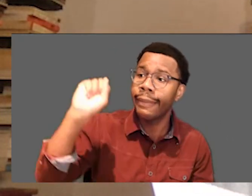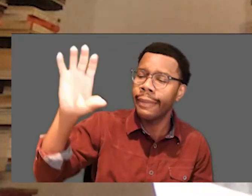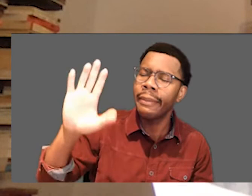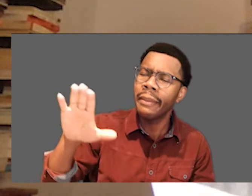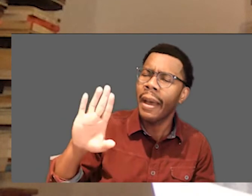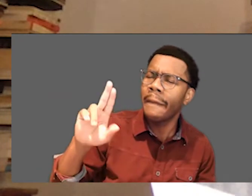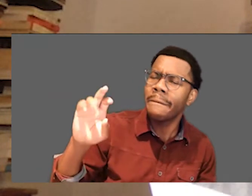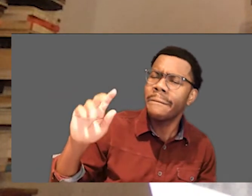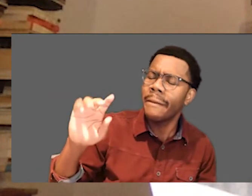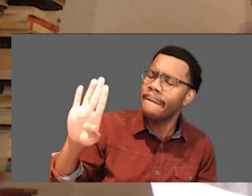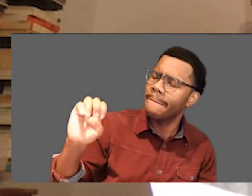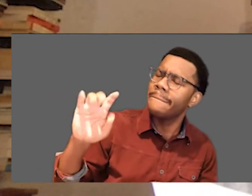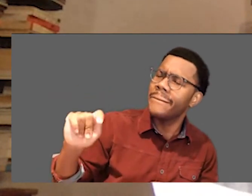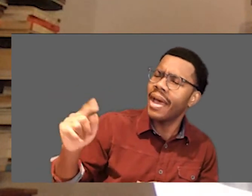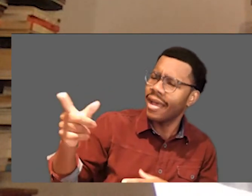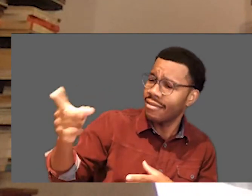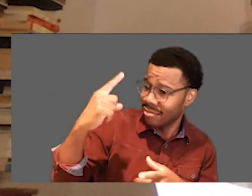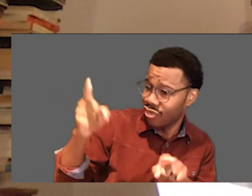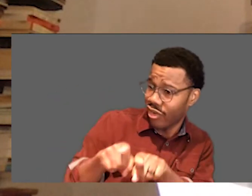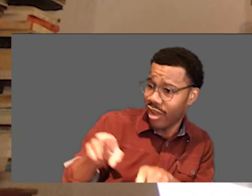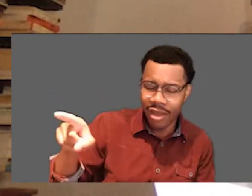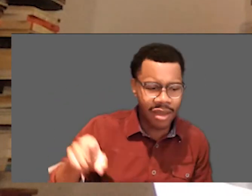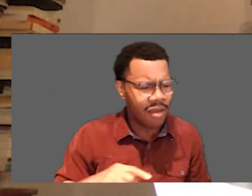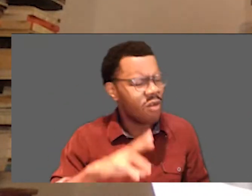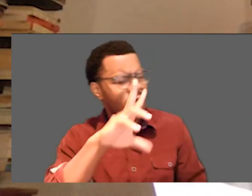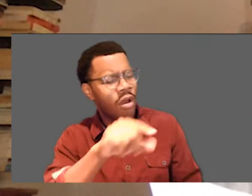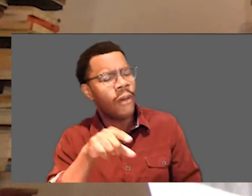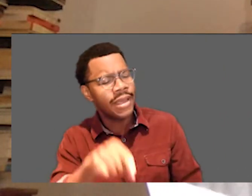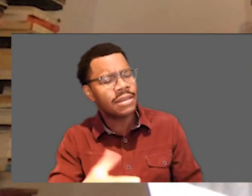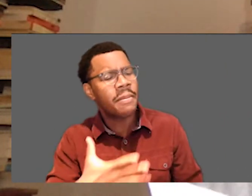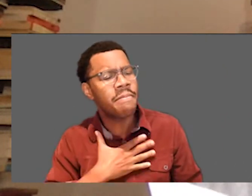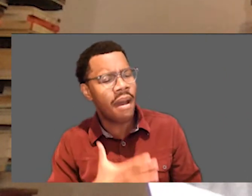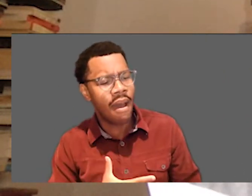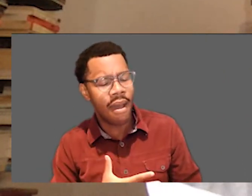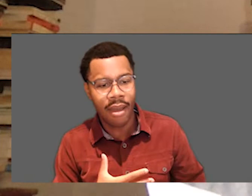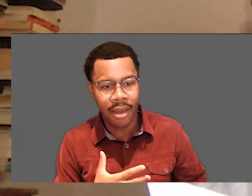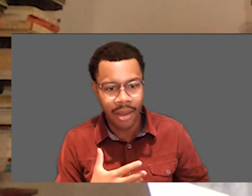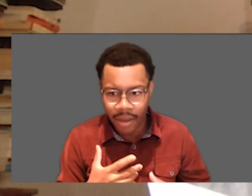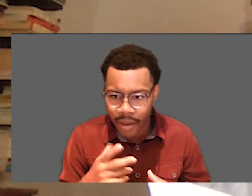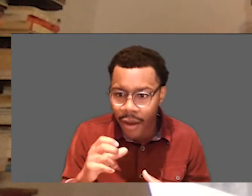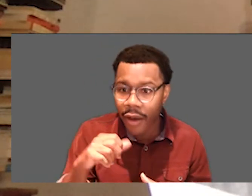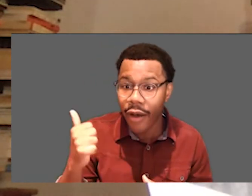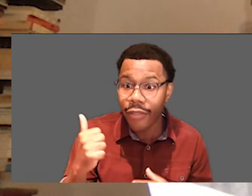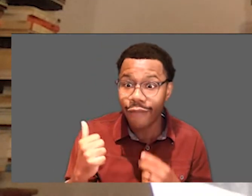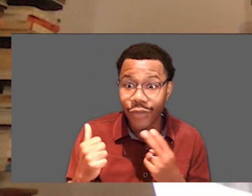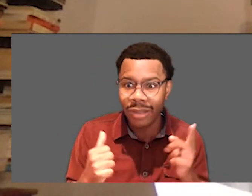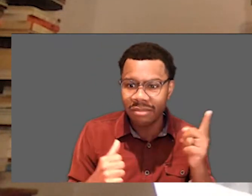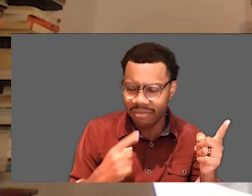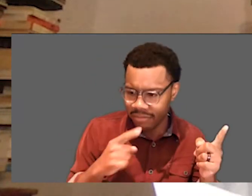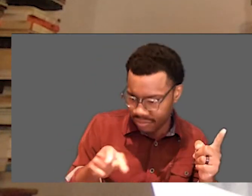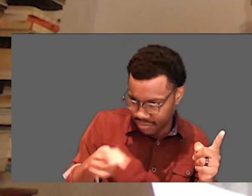bet. Someone else called back and said, "No, he's mine." Another voice offered to be my